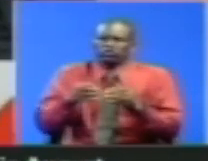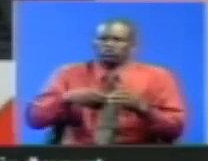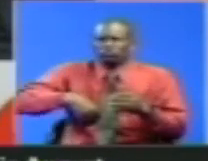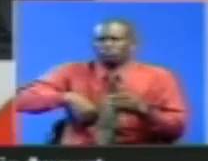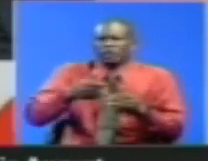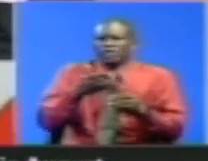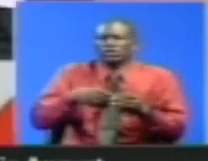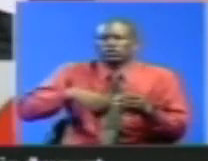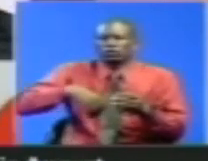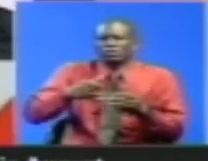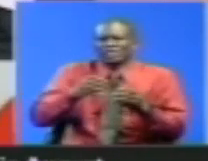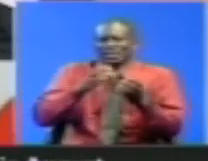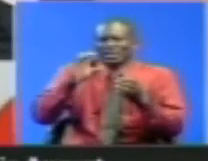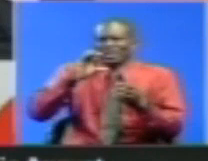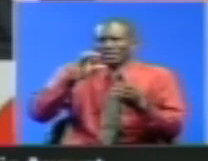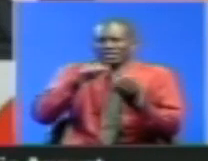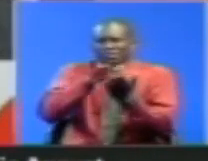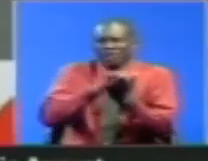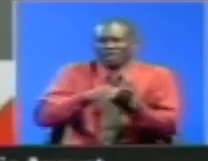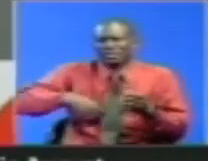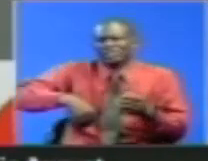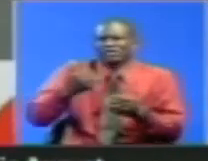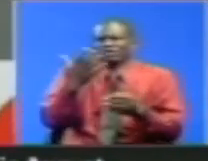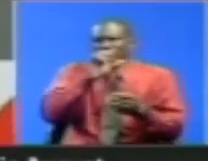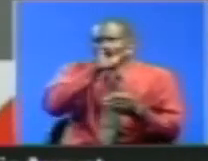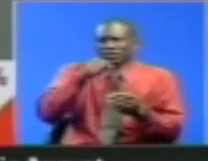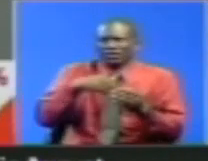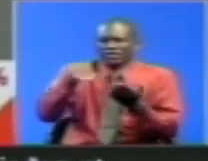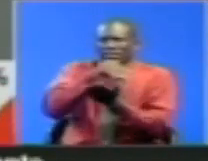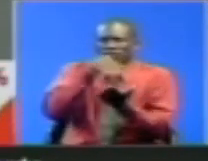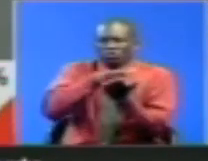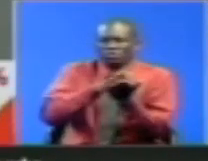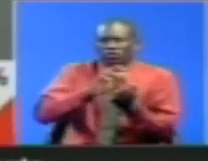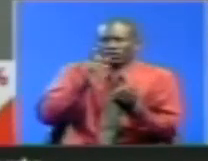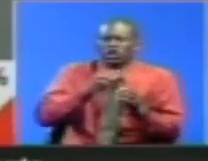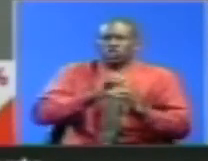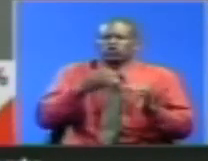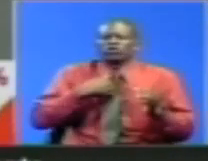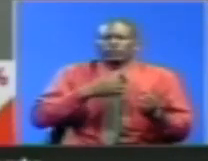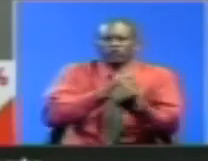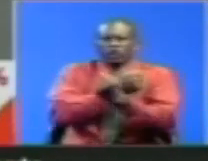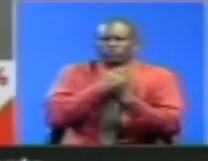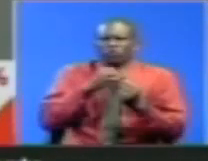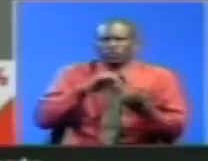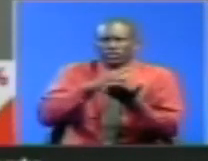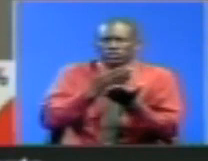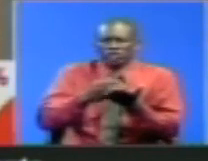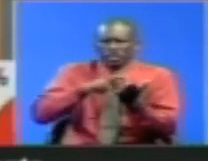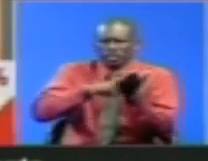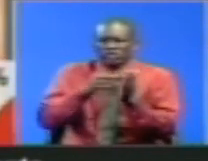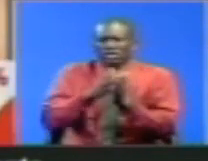its 5% stake in the financial institution. This follows the Central Bank of Kenya's lack of confidence in the company's share register and